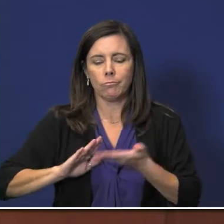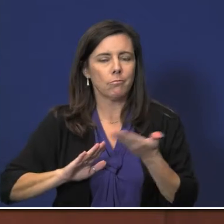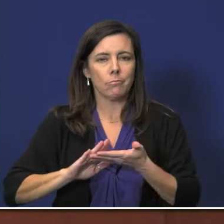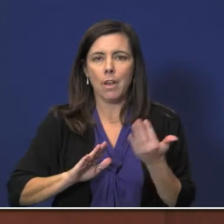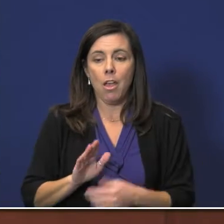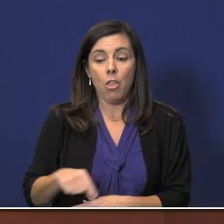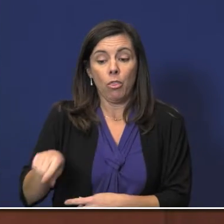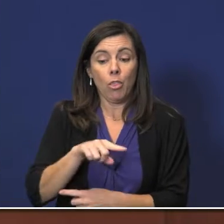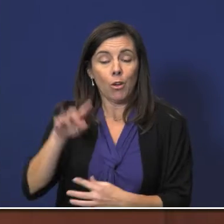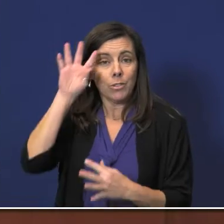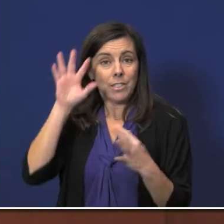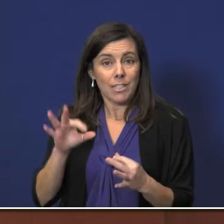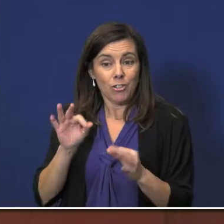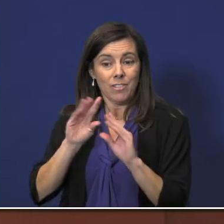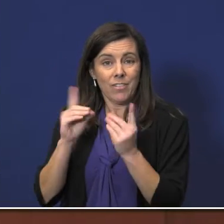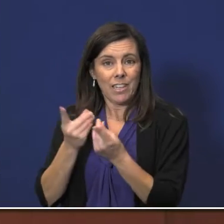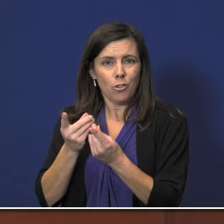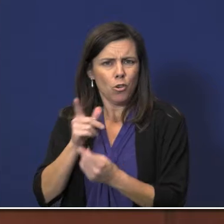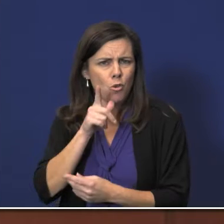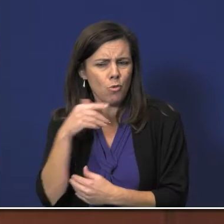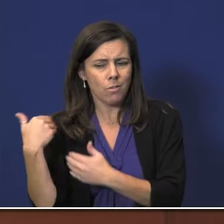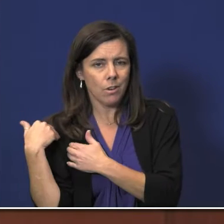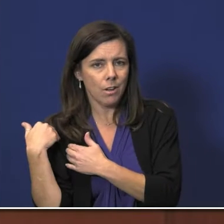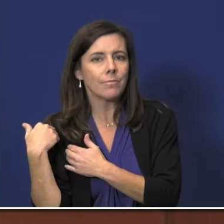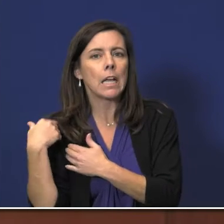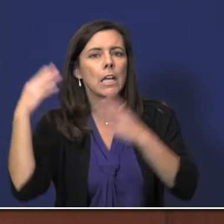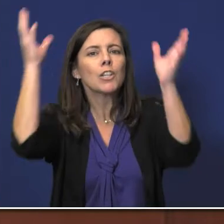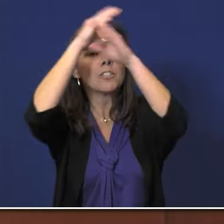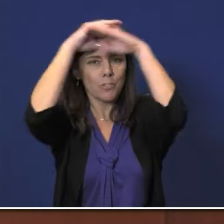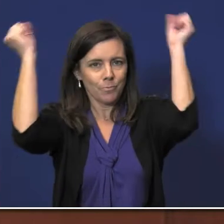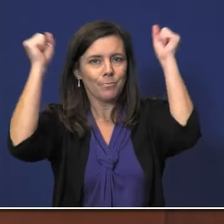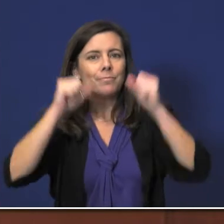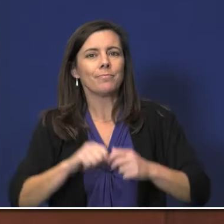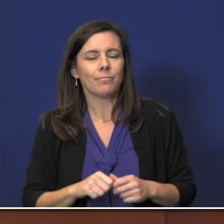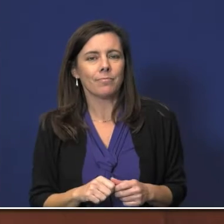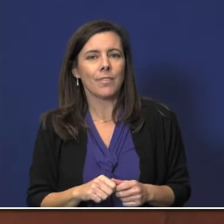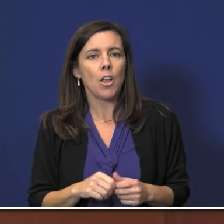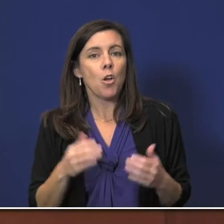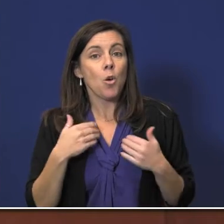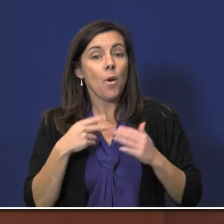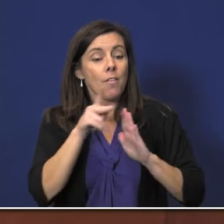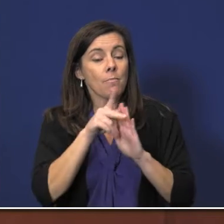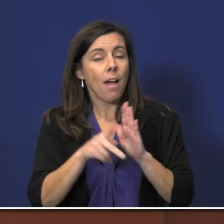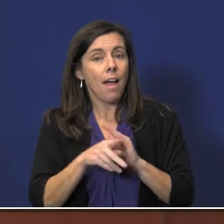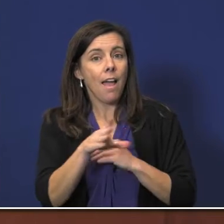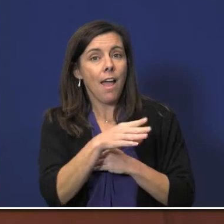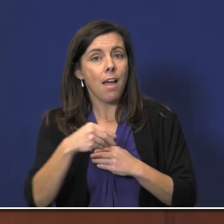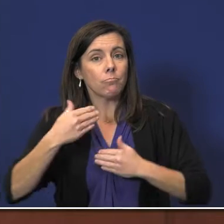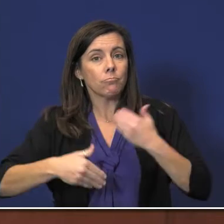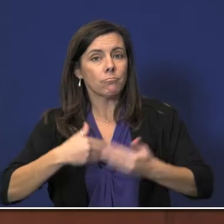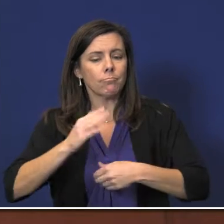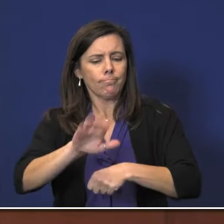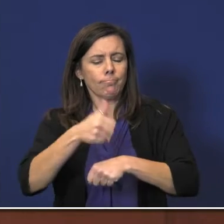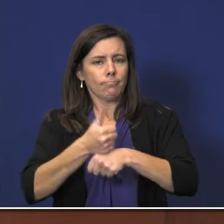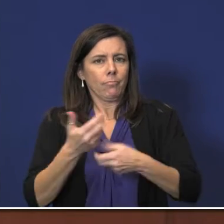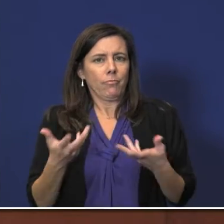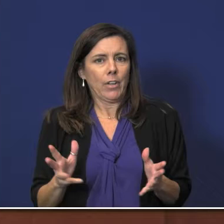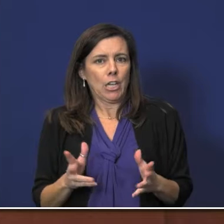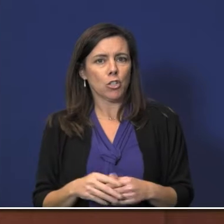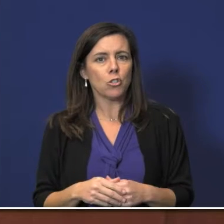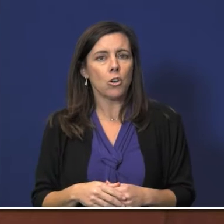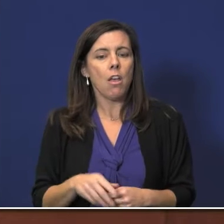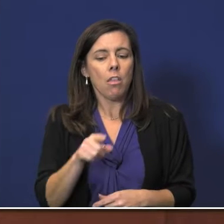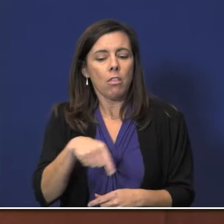the district are the responsibility of the superintendent. We have policies and procedures in place to